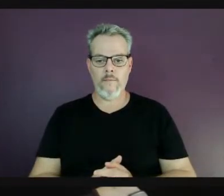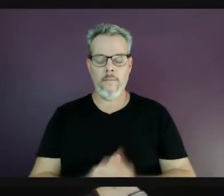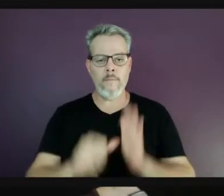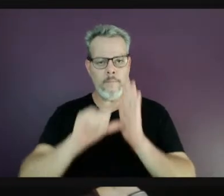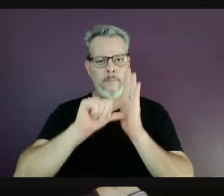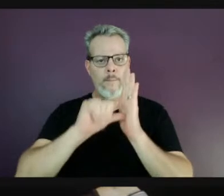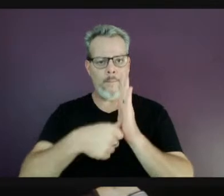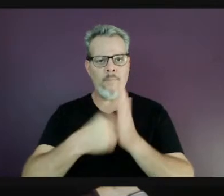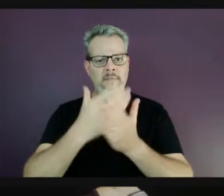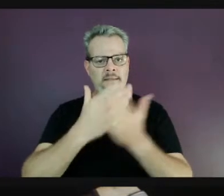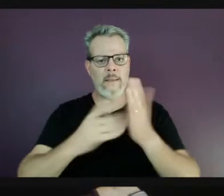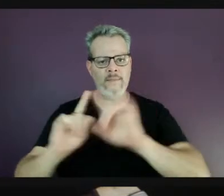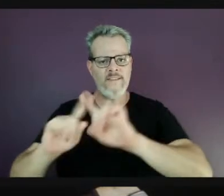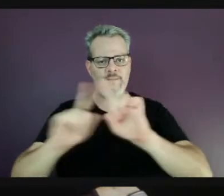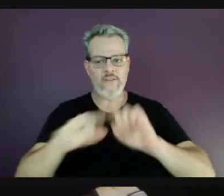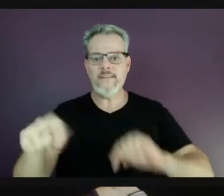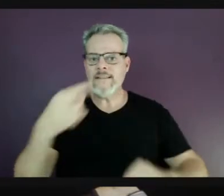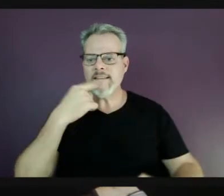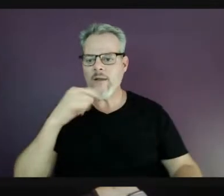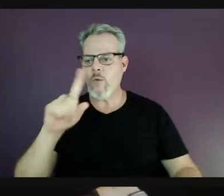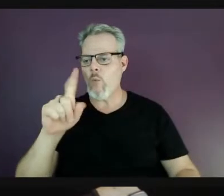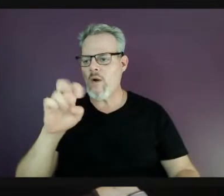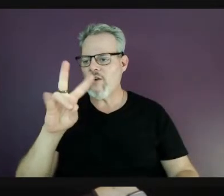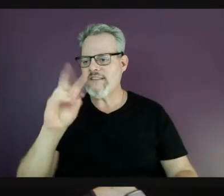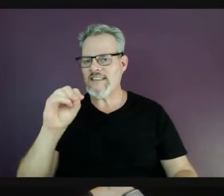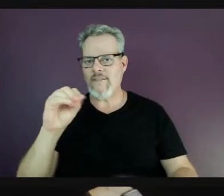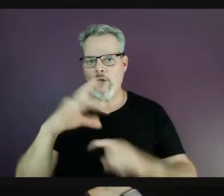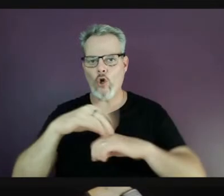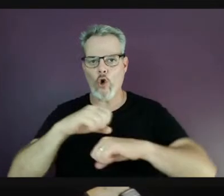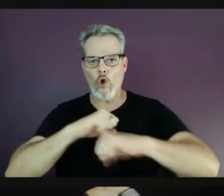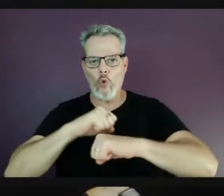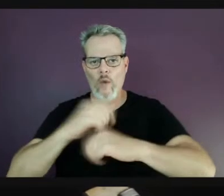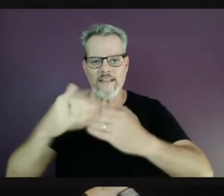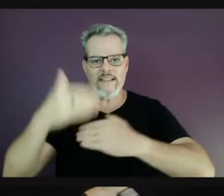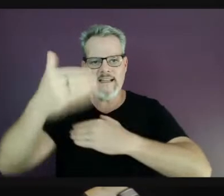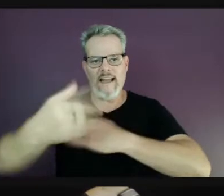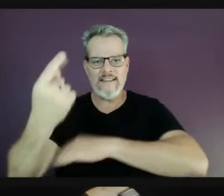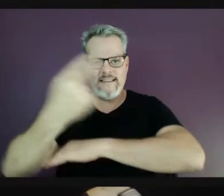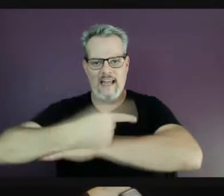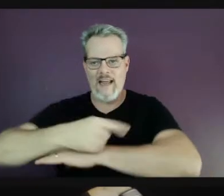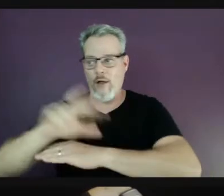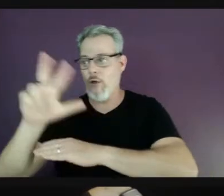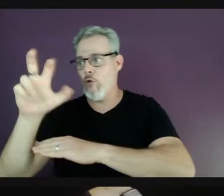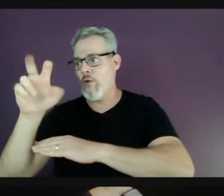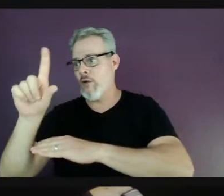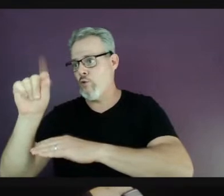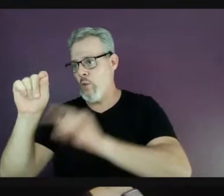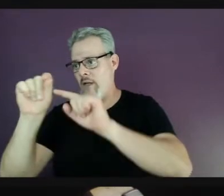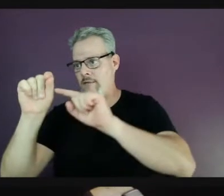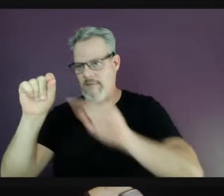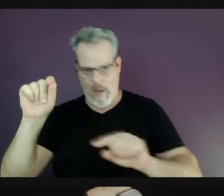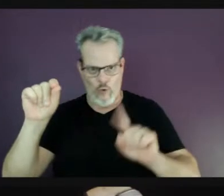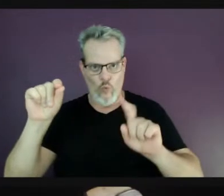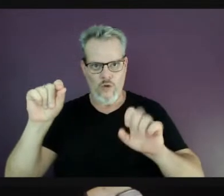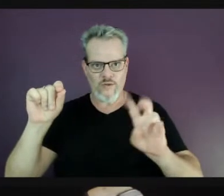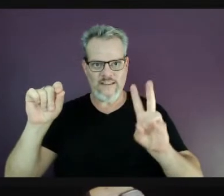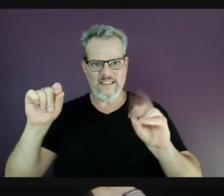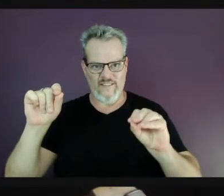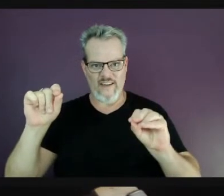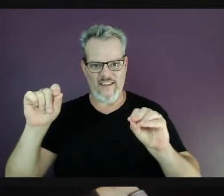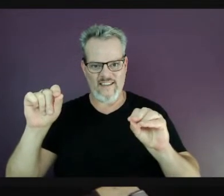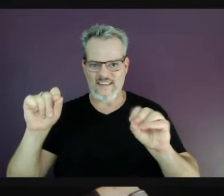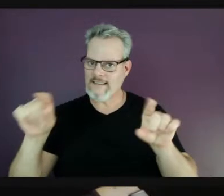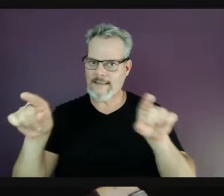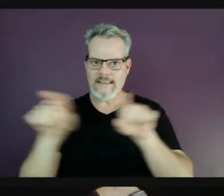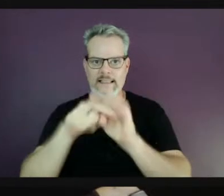They say 170 earthquakes that next day, so down from the 320 just reported. They're noting the same depths,